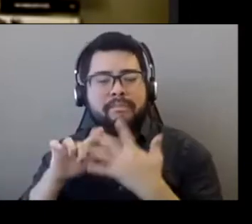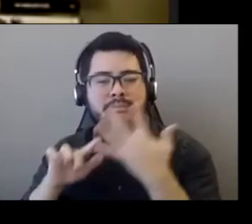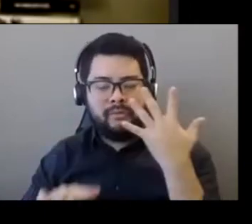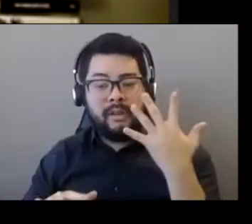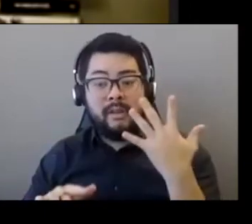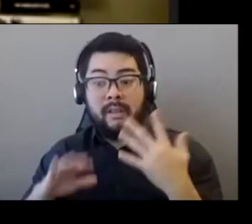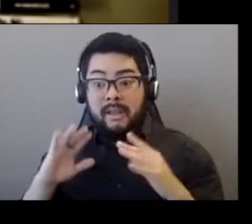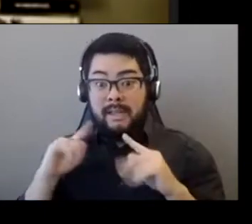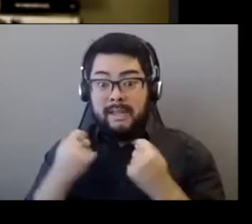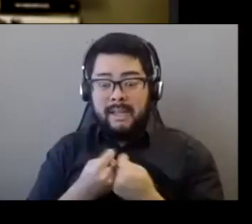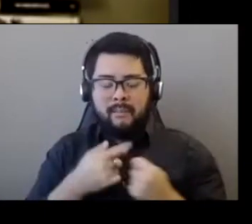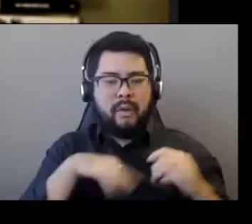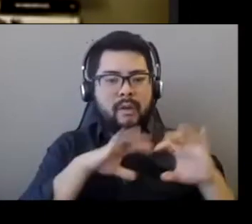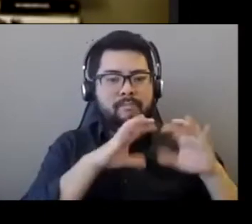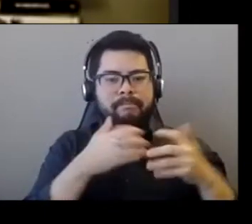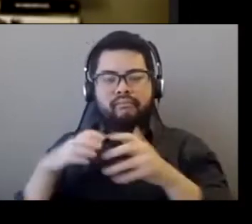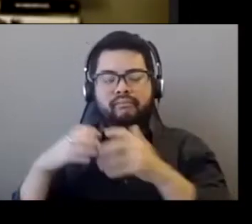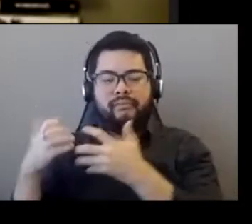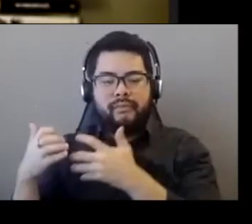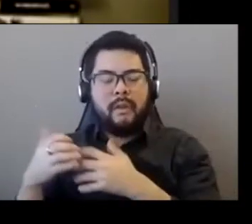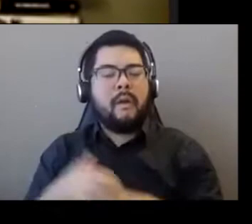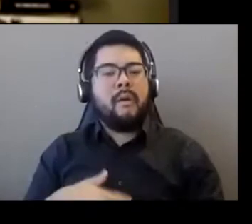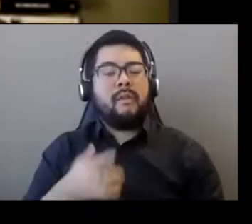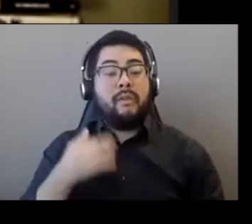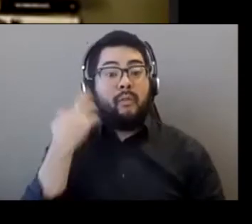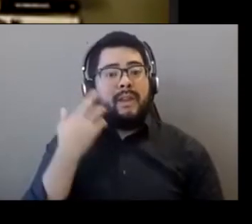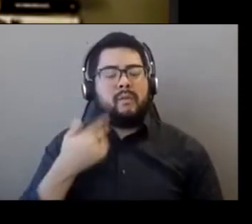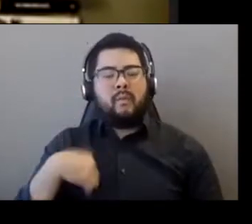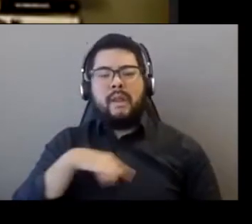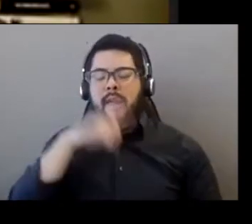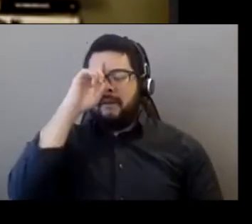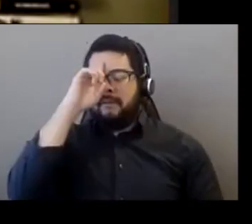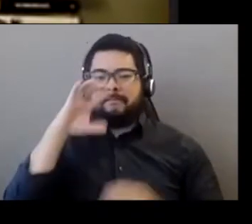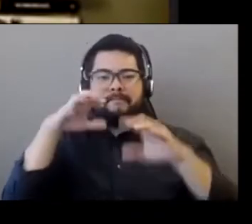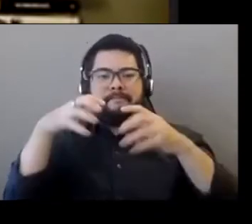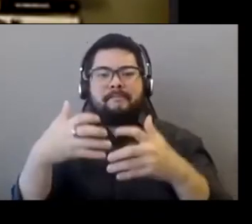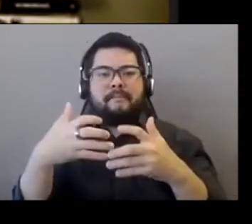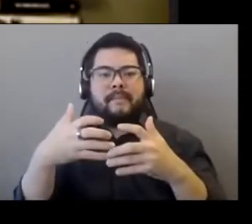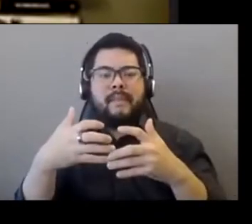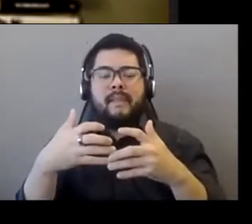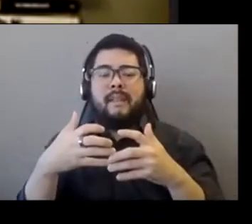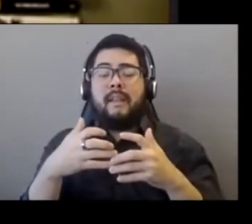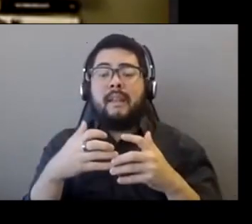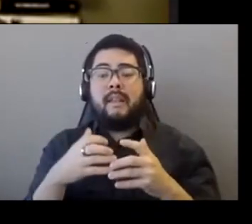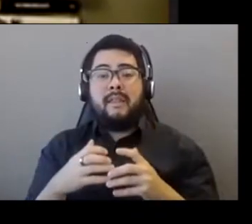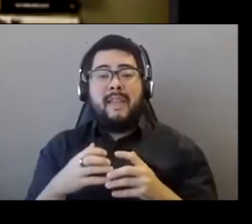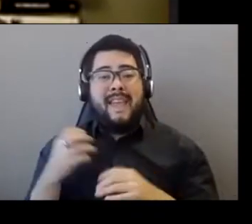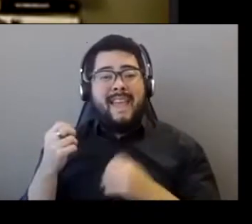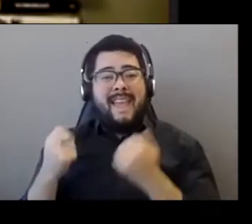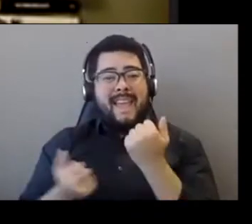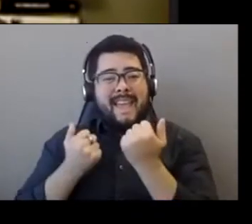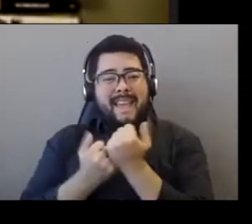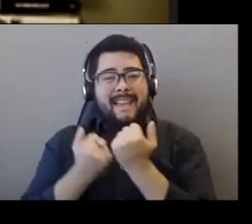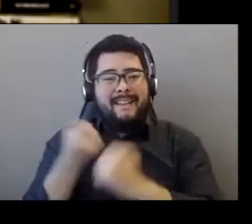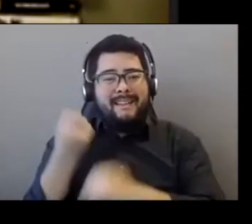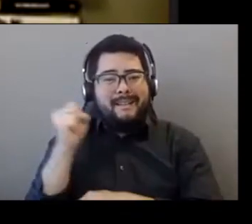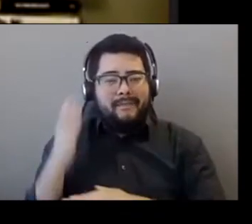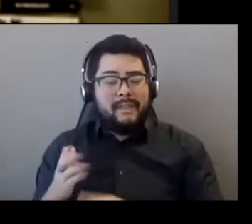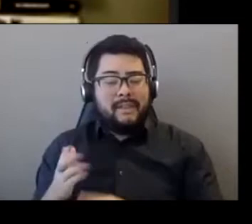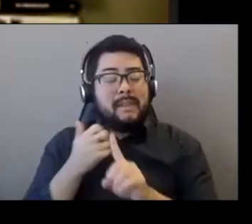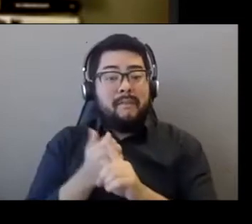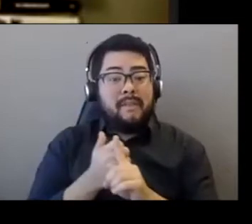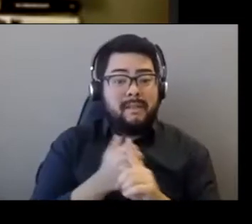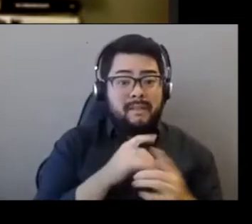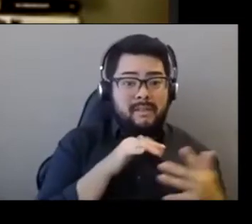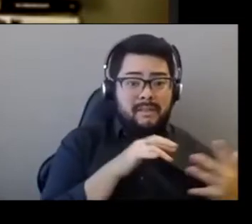we decided that the idea of a scholar as an activist is a very troubling idea, because there is a difference between scholarship